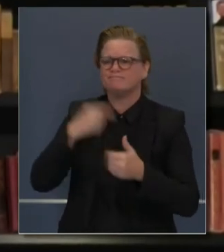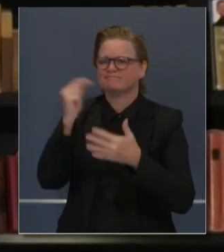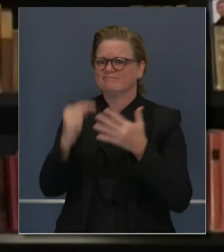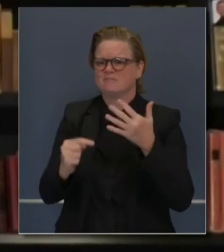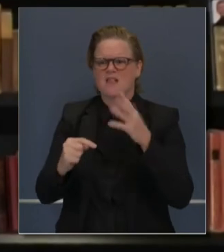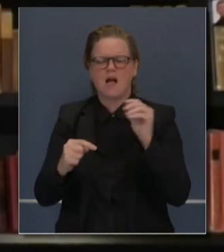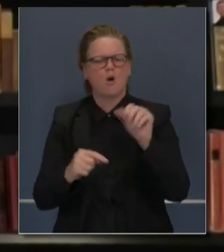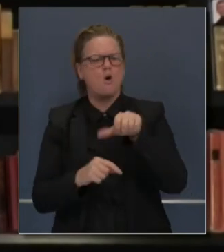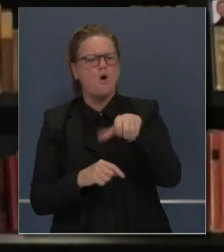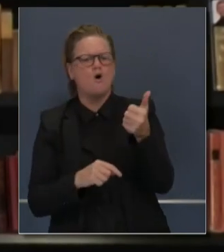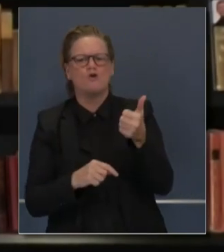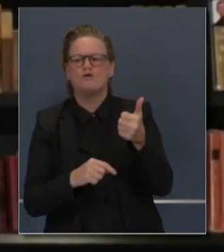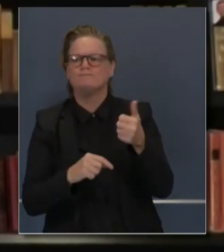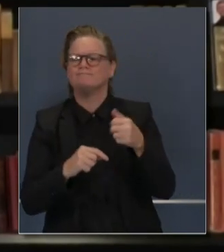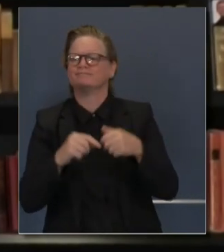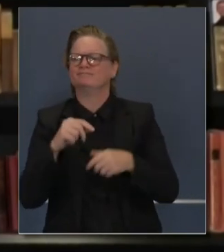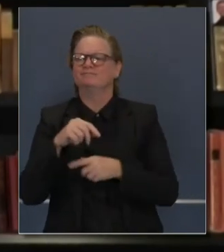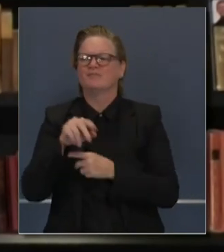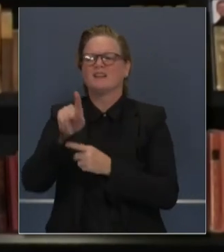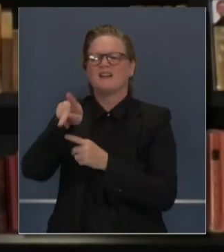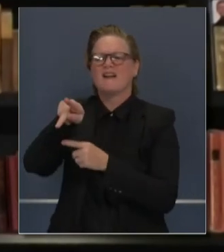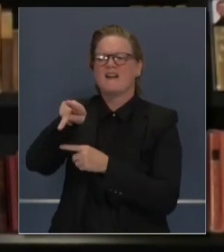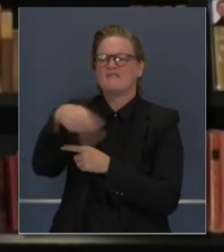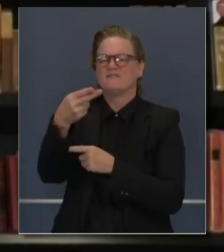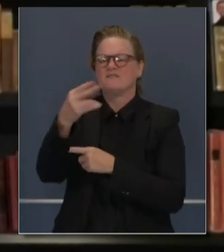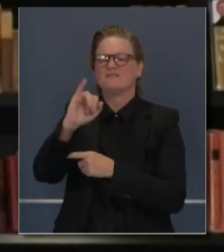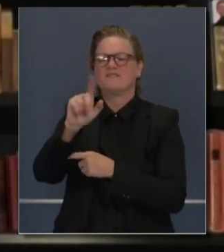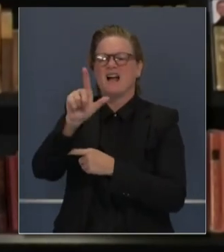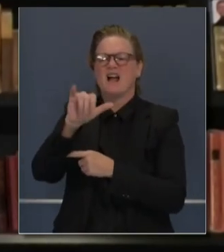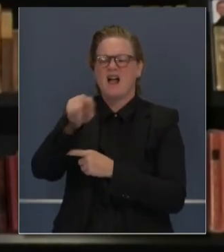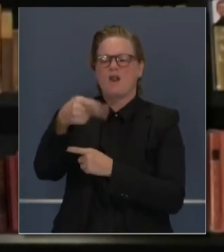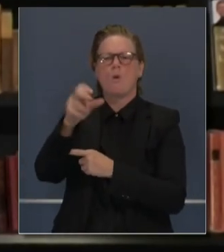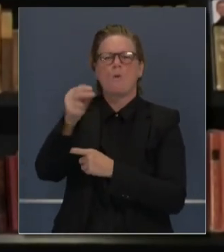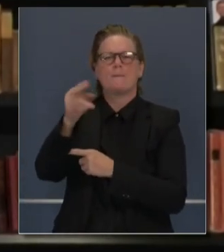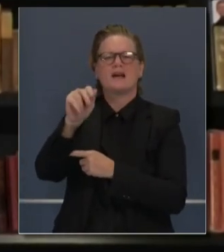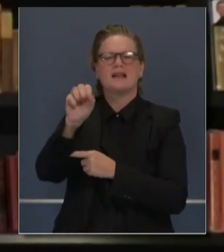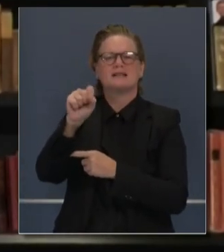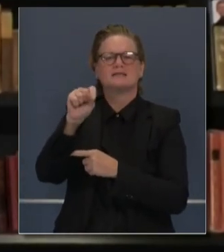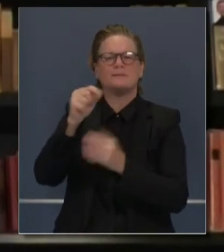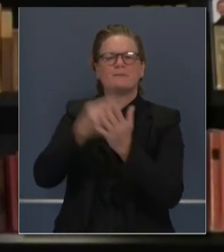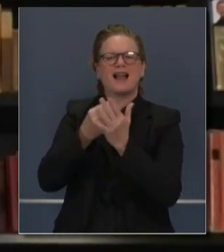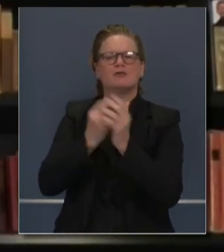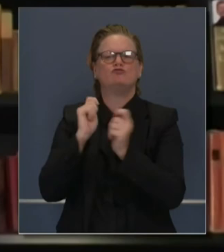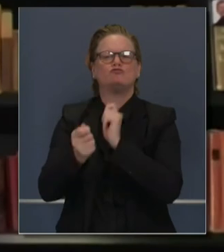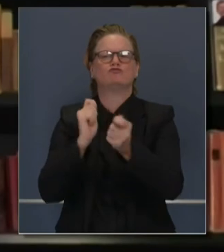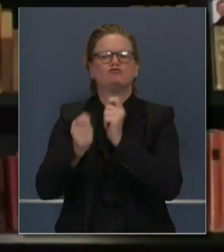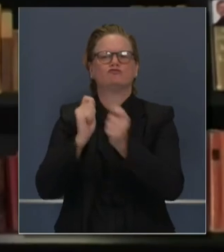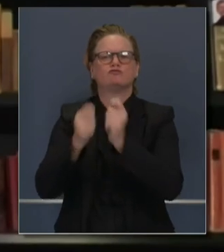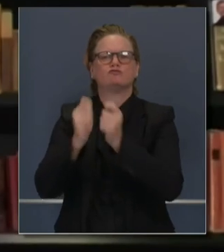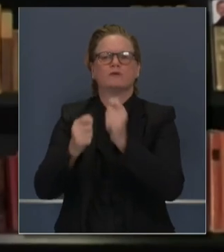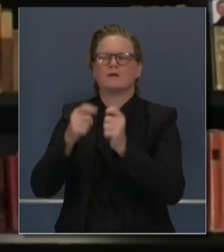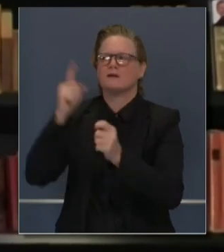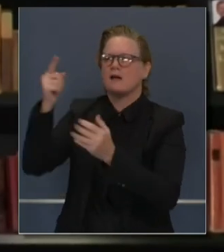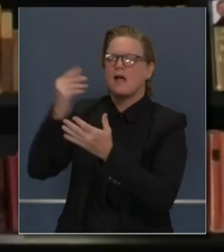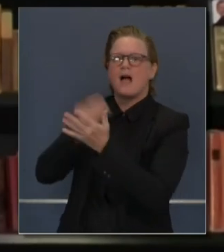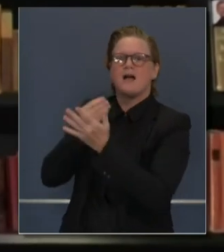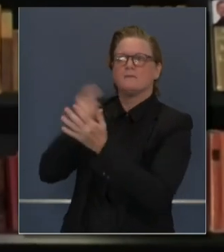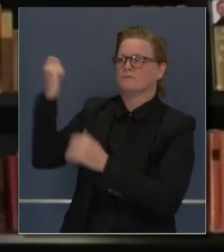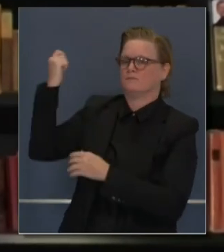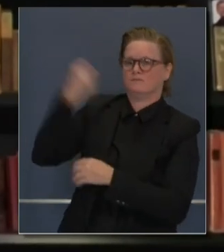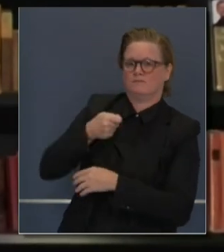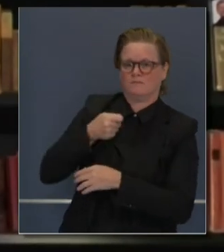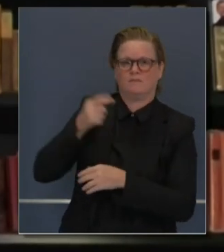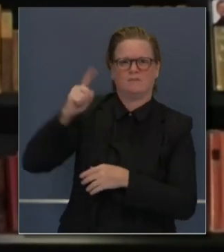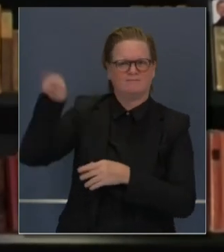the philanthropic supports that have been made in the last year in this state. Particular number of them were